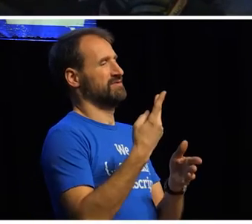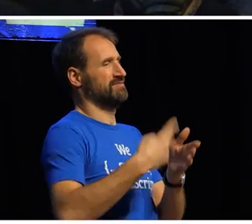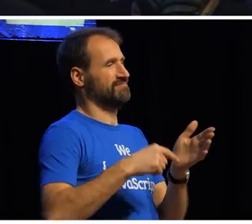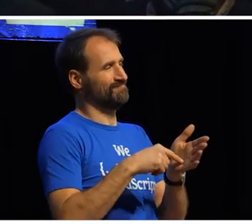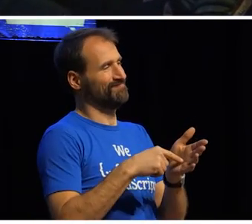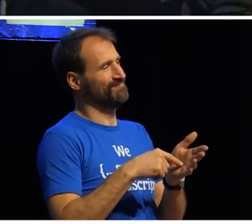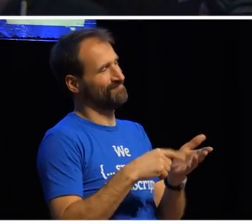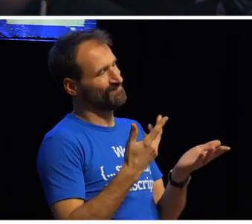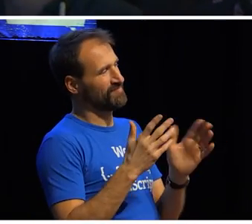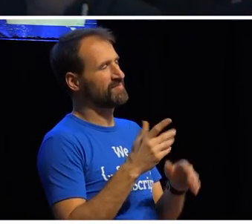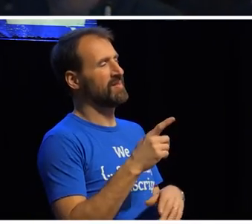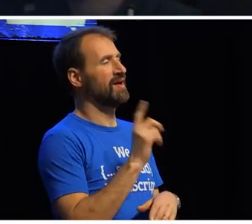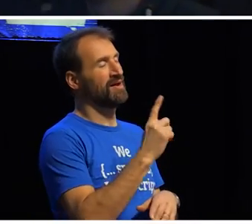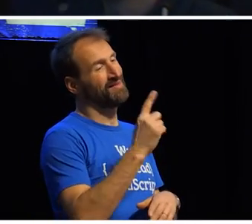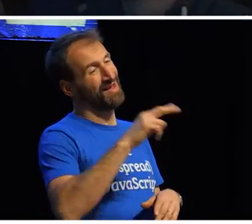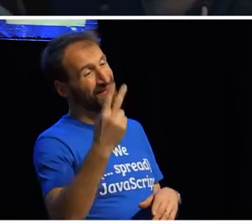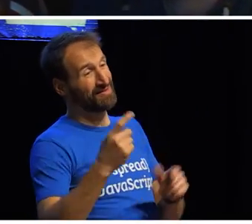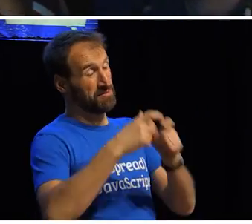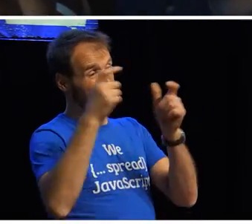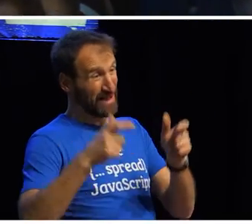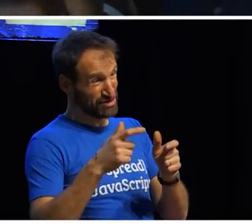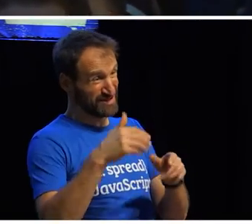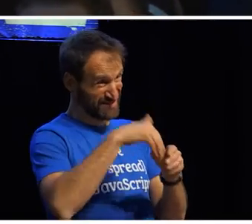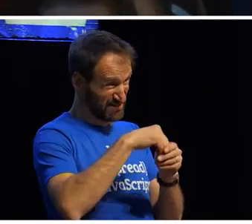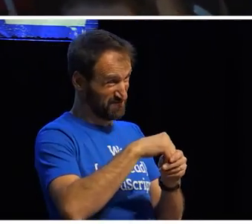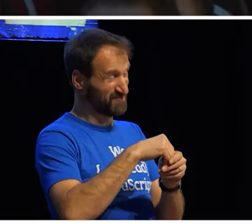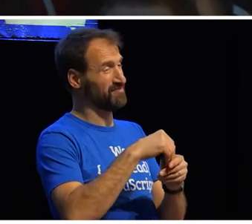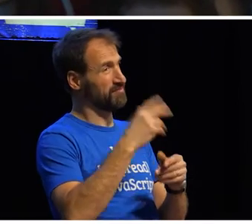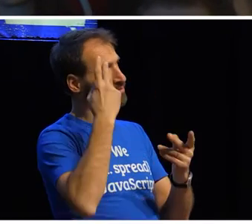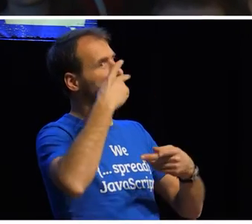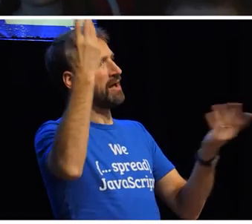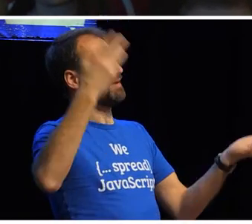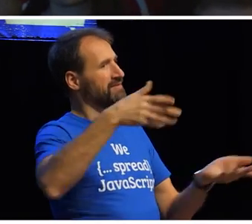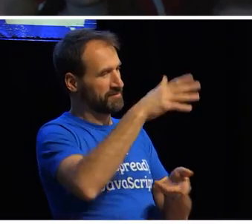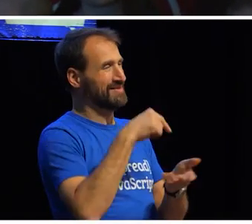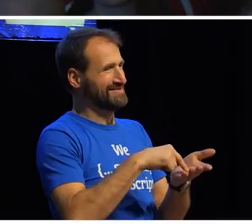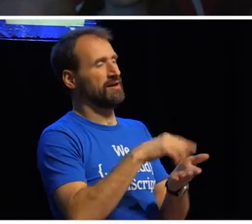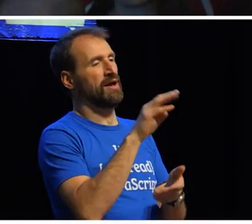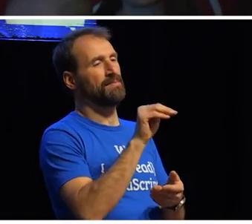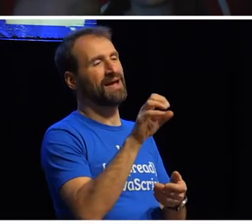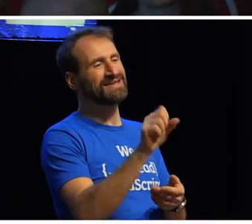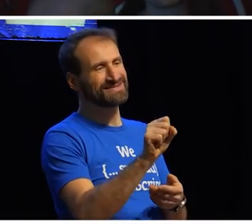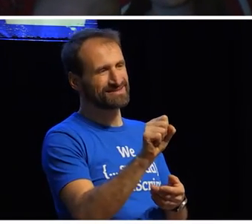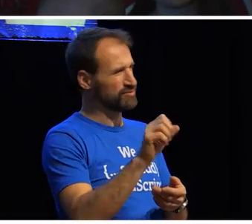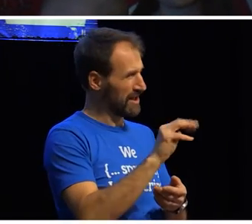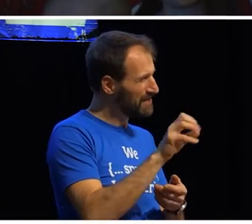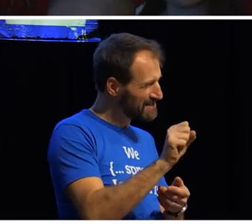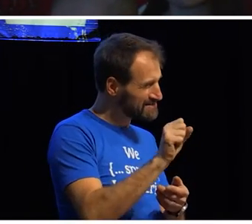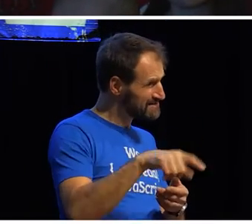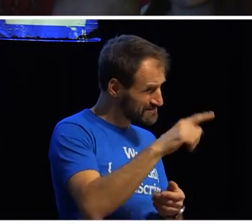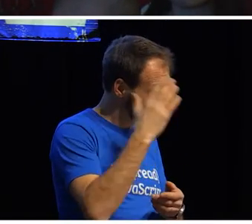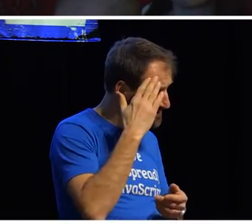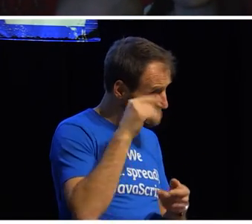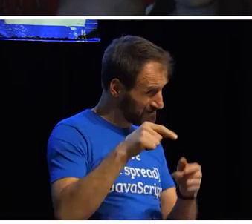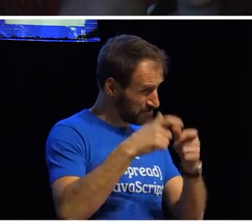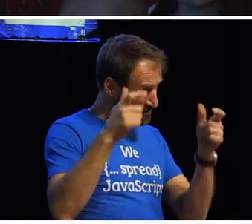on that one but the other package that's very popular that had it is M s and M s is used for yeah M s is